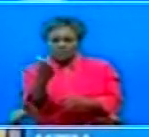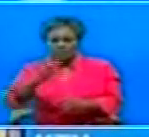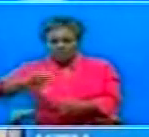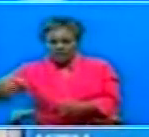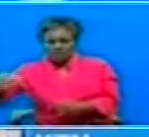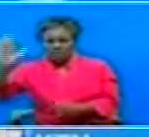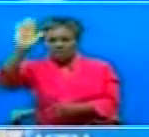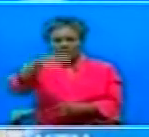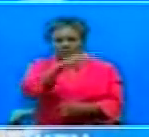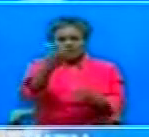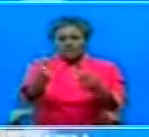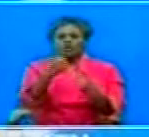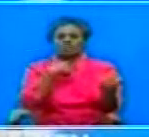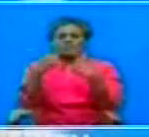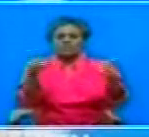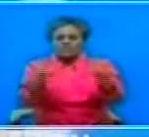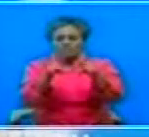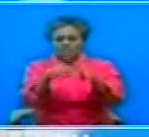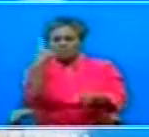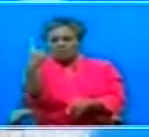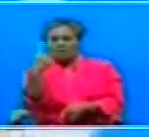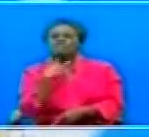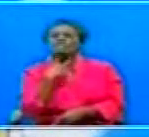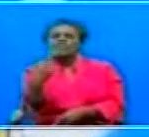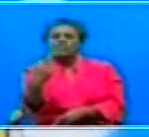county assembly are now speaking in one voice.